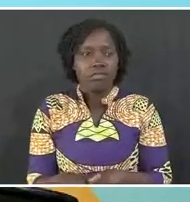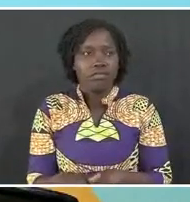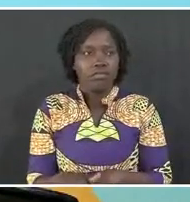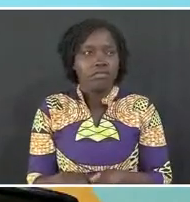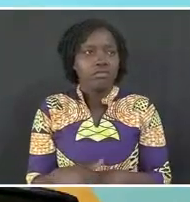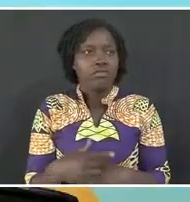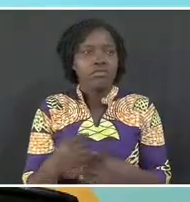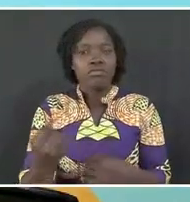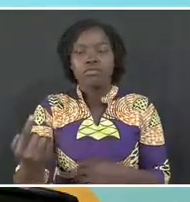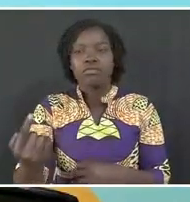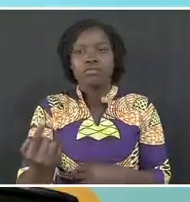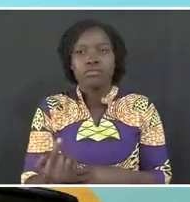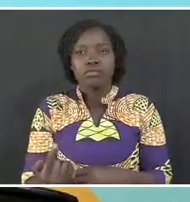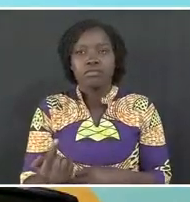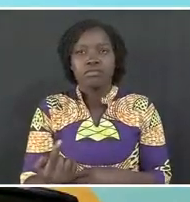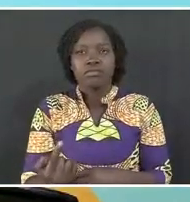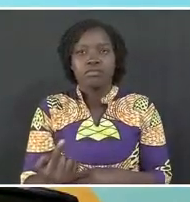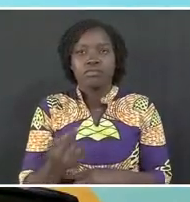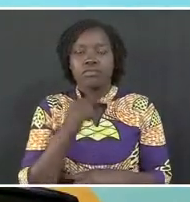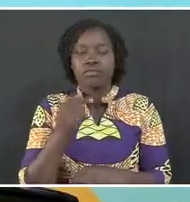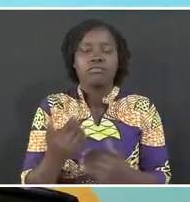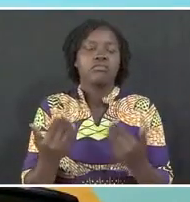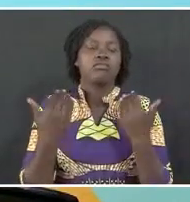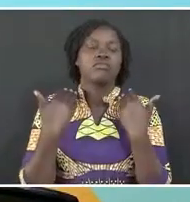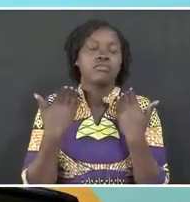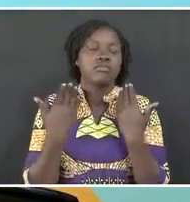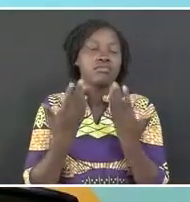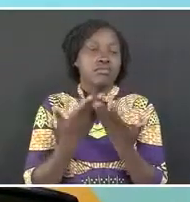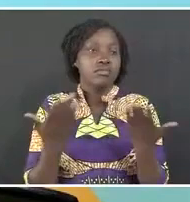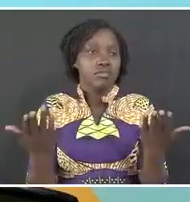You'll go and come back. You don't need to spend there.